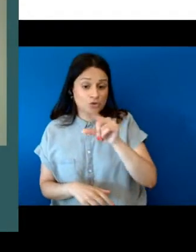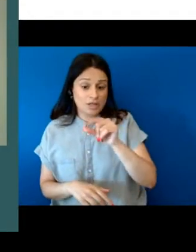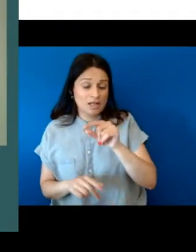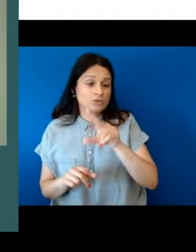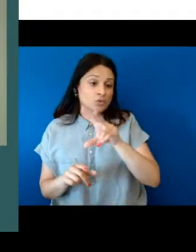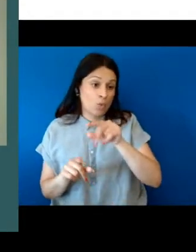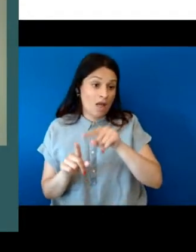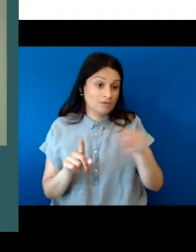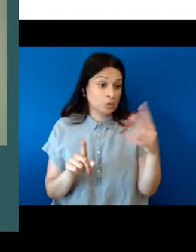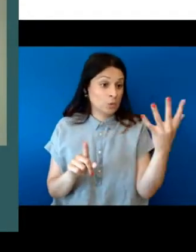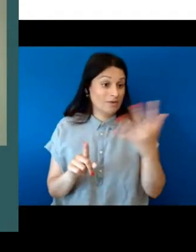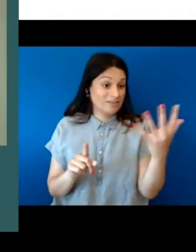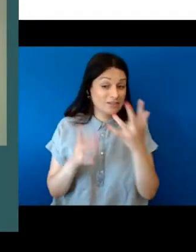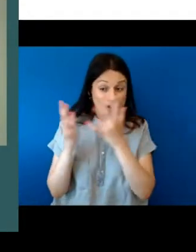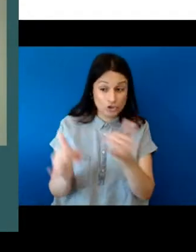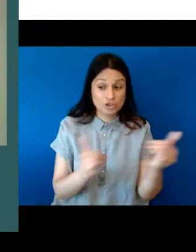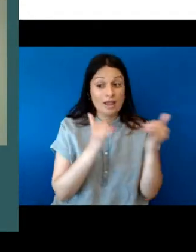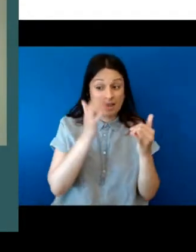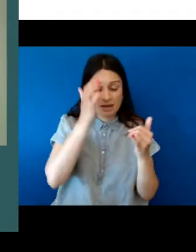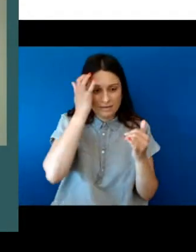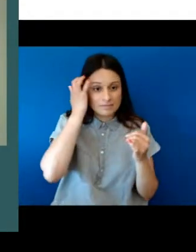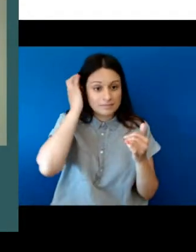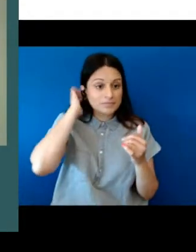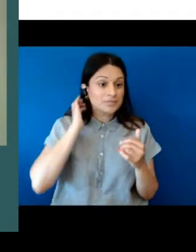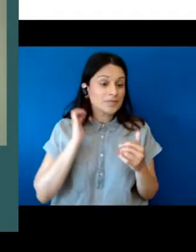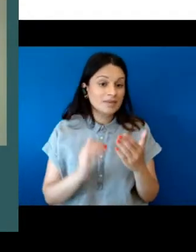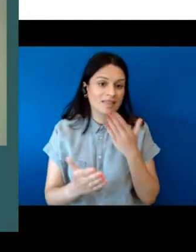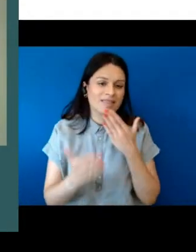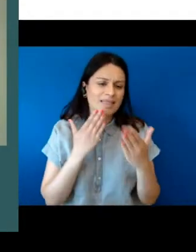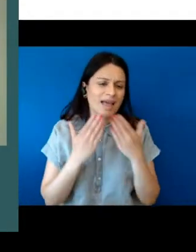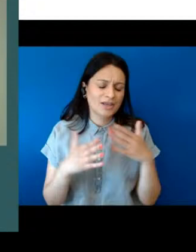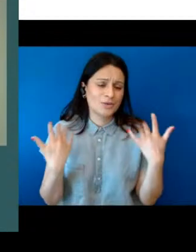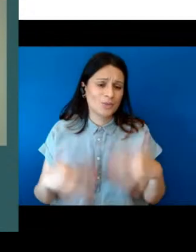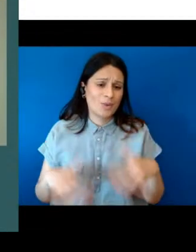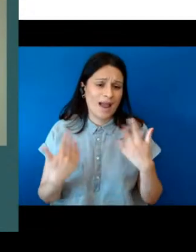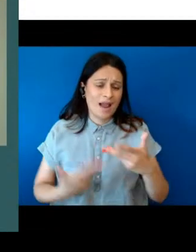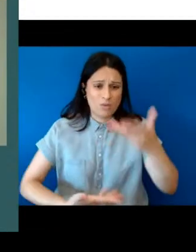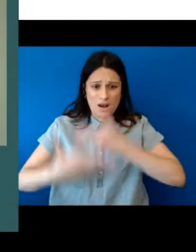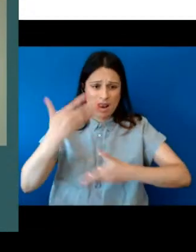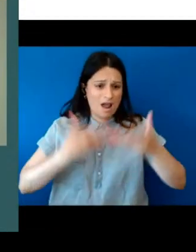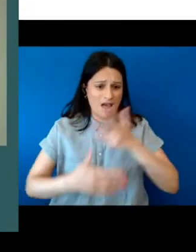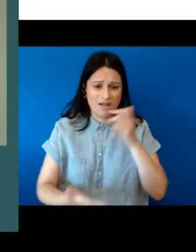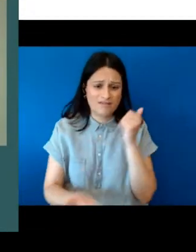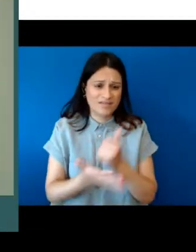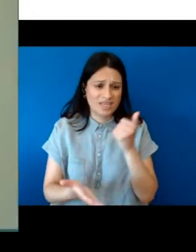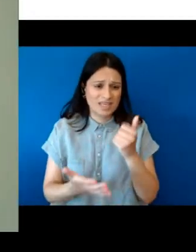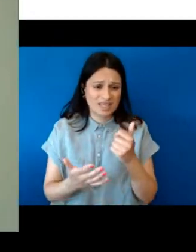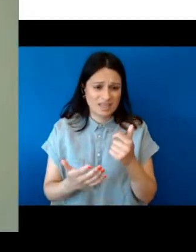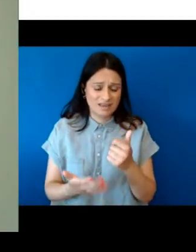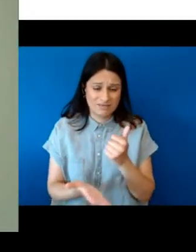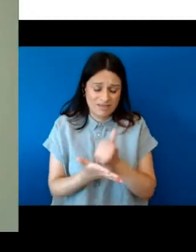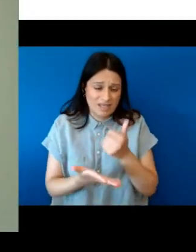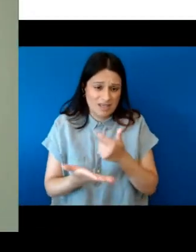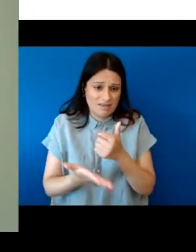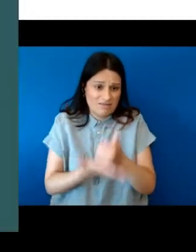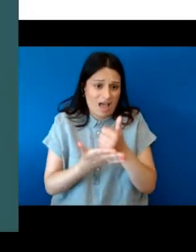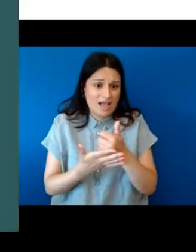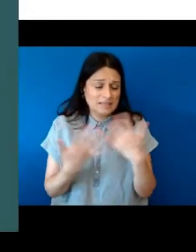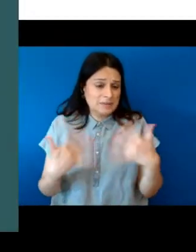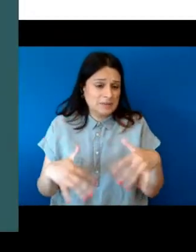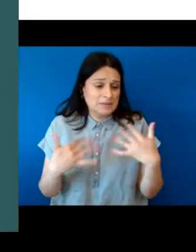Oh, well, thank you very much, Anne McMurray. That was absolutely fantastic. Thank you. That's some great advice there.